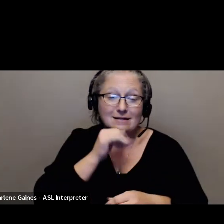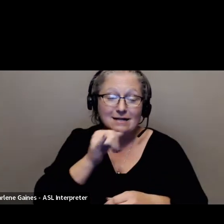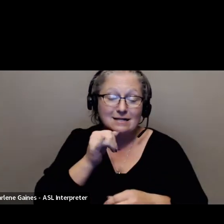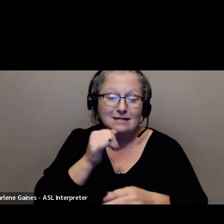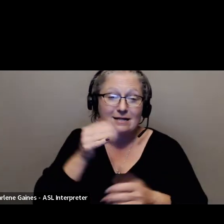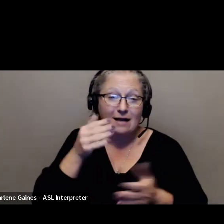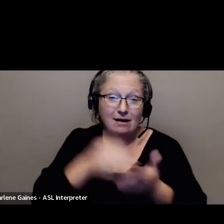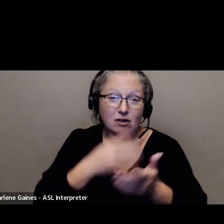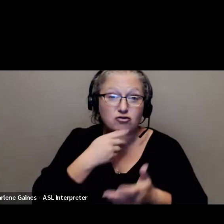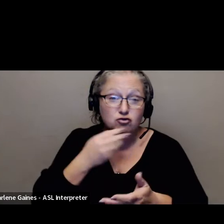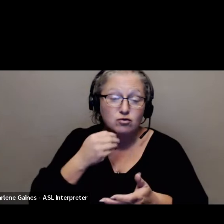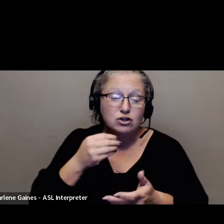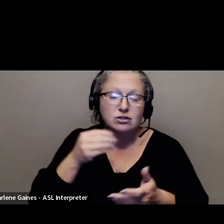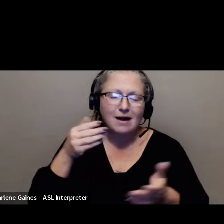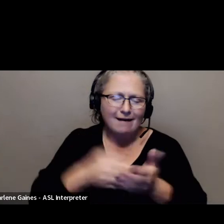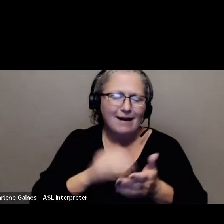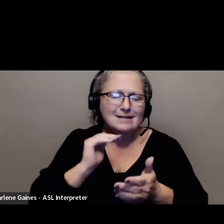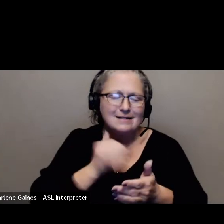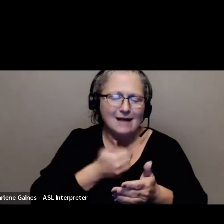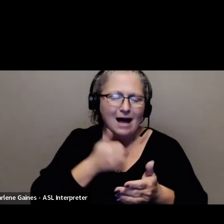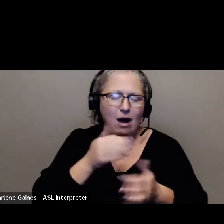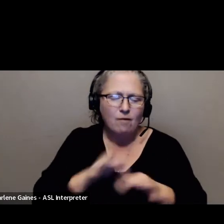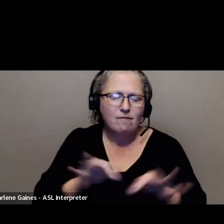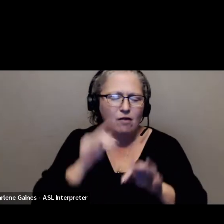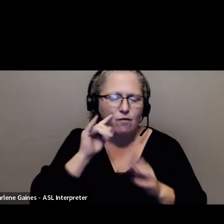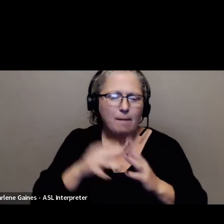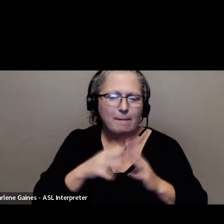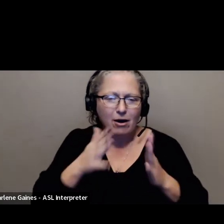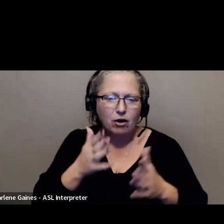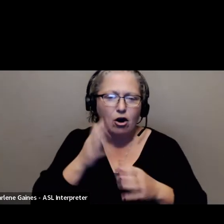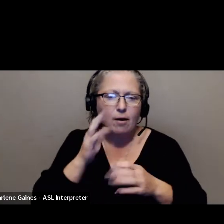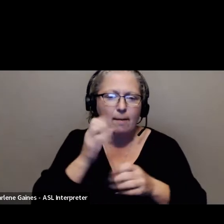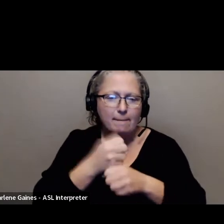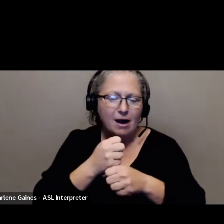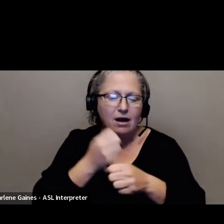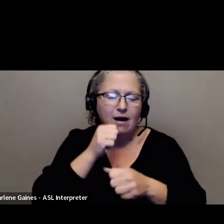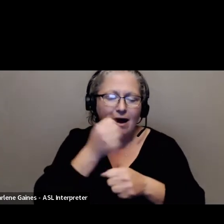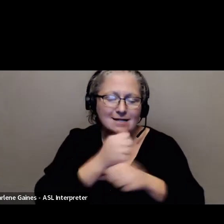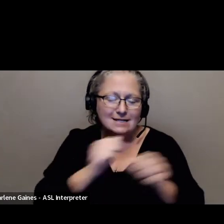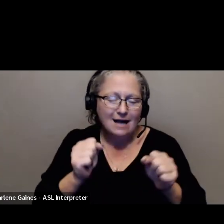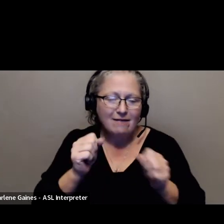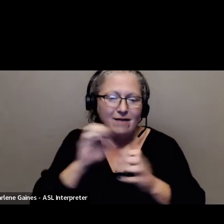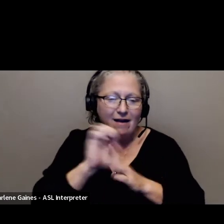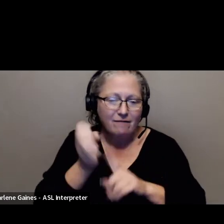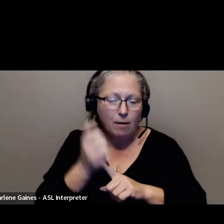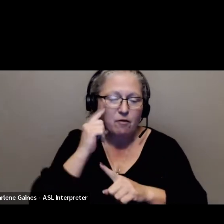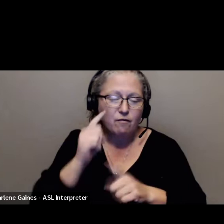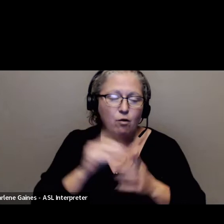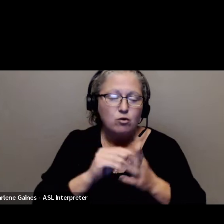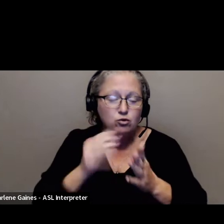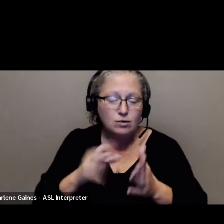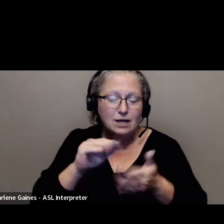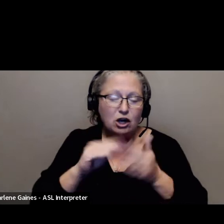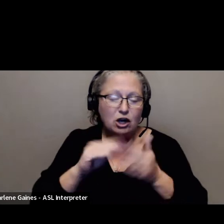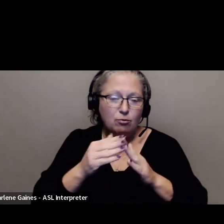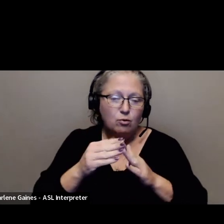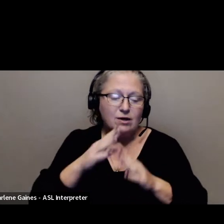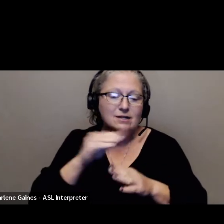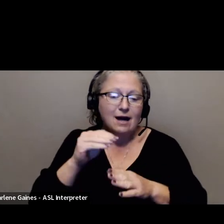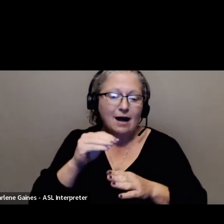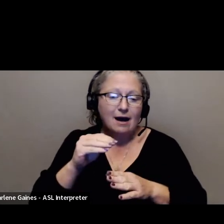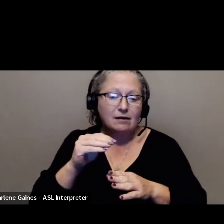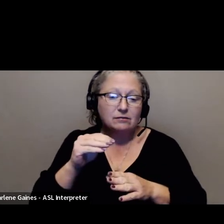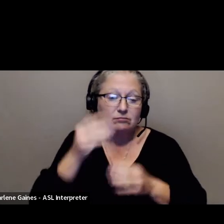goes against every single one of our values as Americans and creates an unsafe environment for our students and our communities as a whole. And to put it